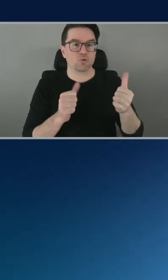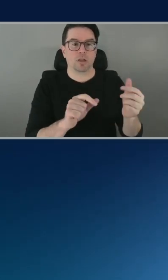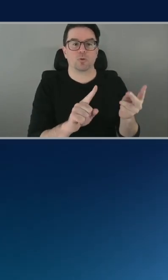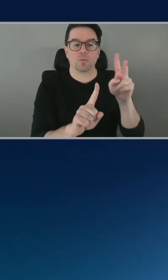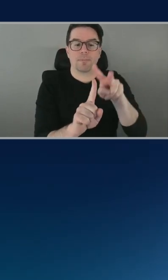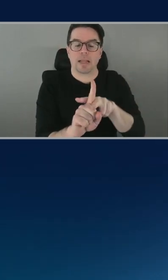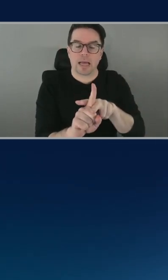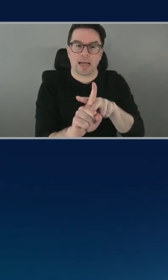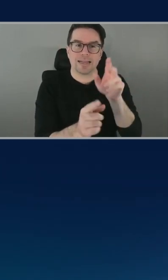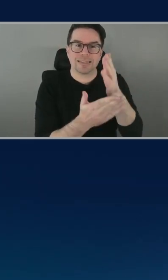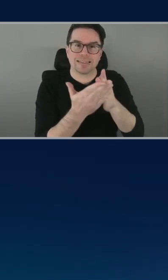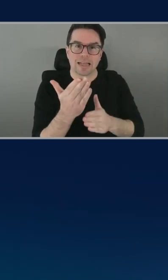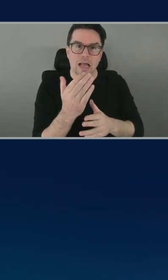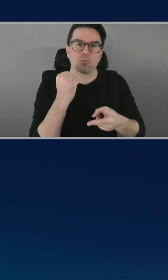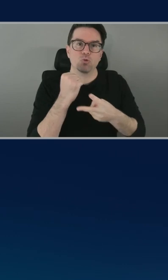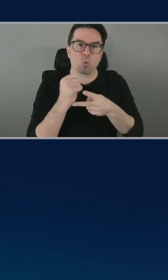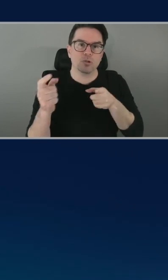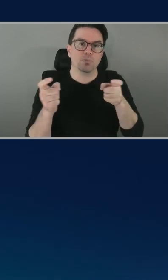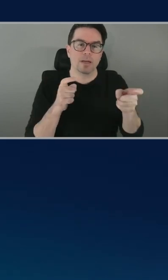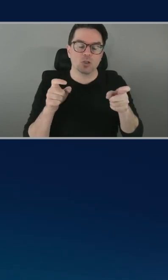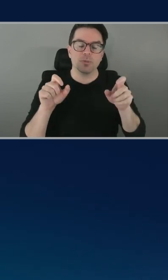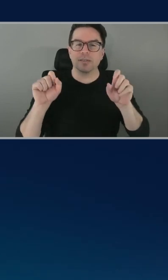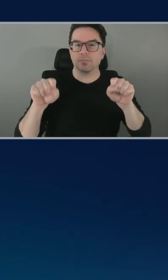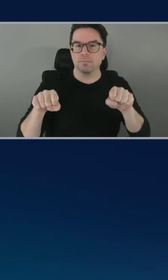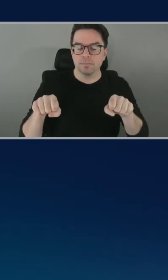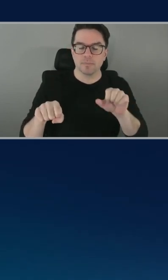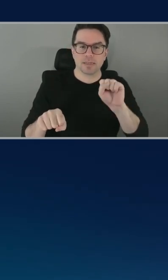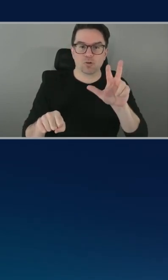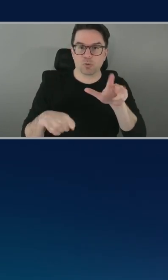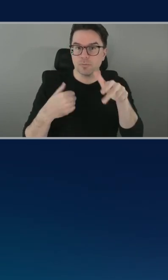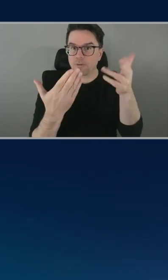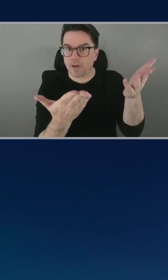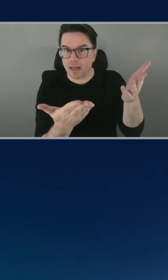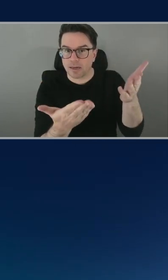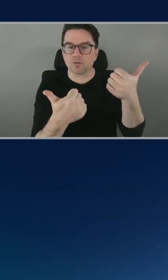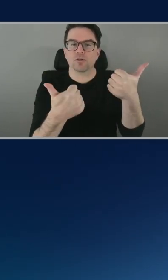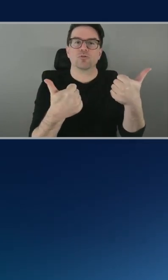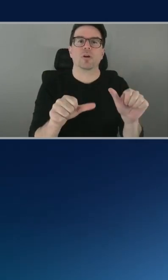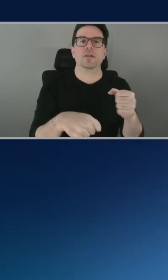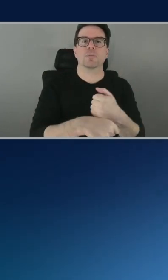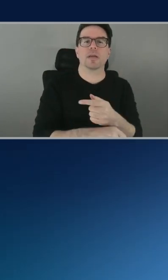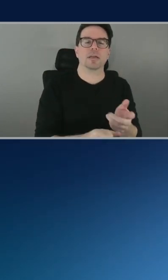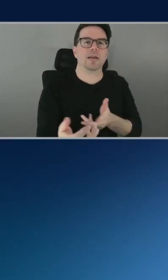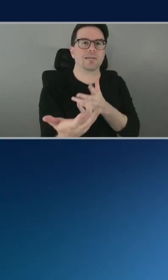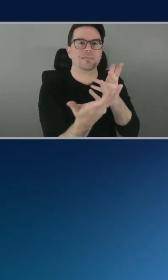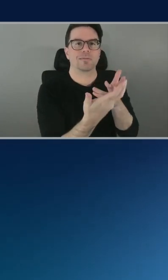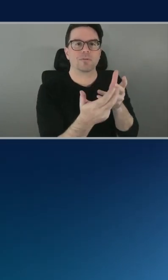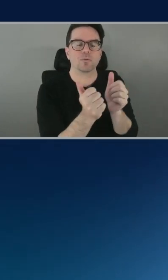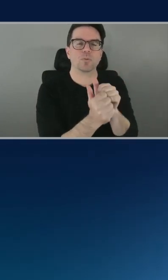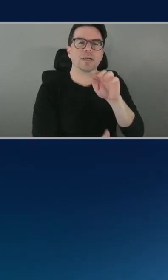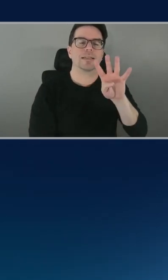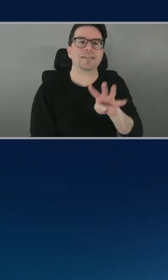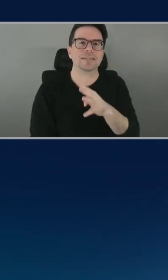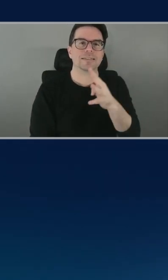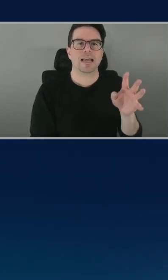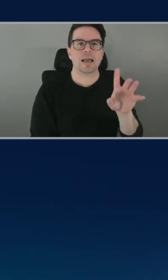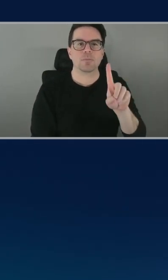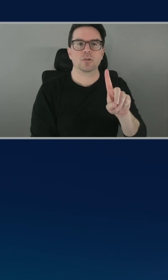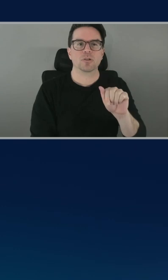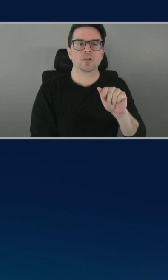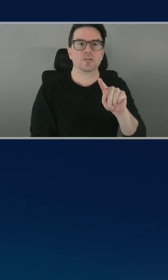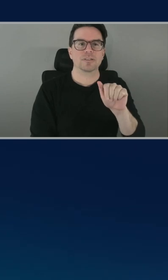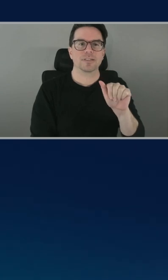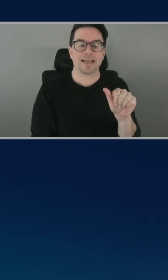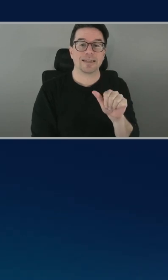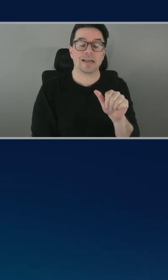the storage management capabilities that S3 provided and trying to make that work with the tabular data sets. And we were also seeing a rise in